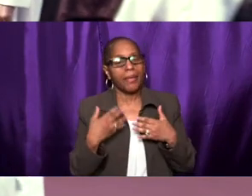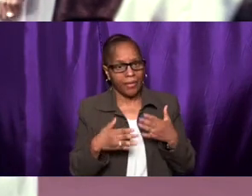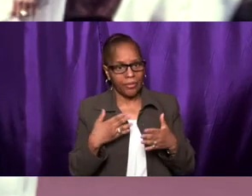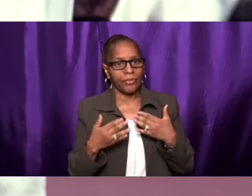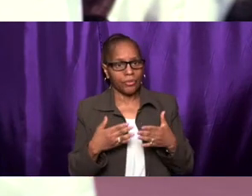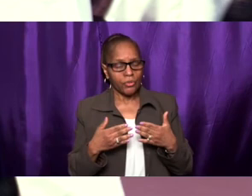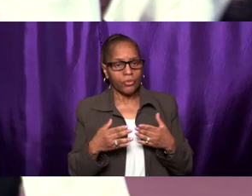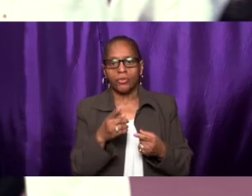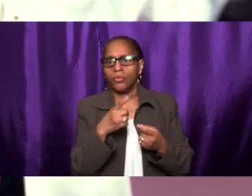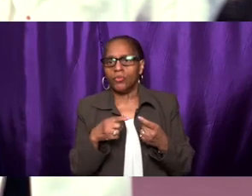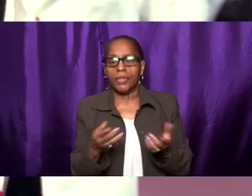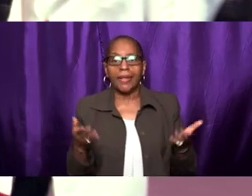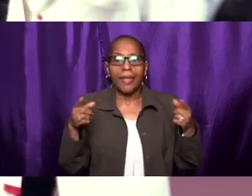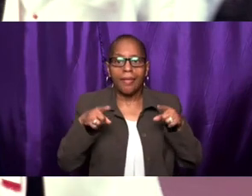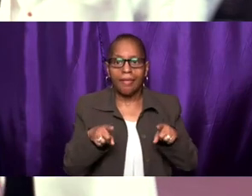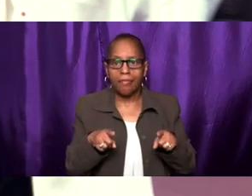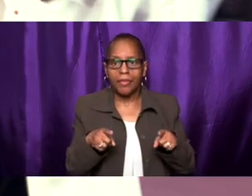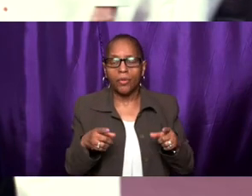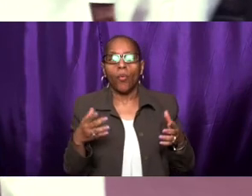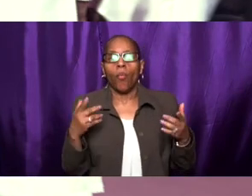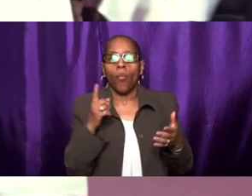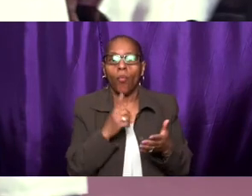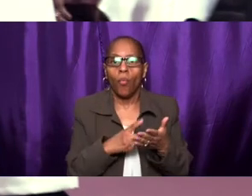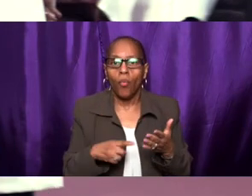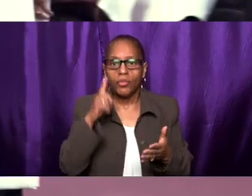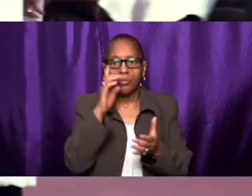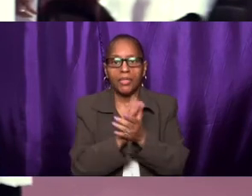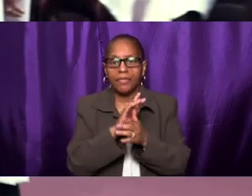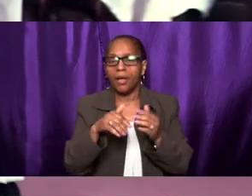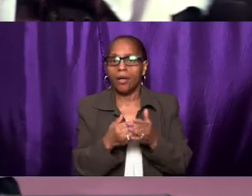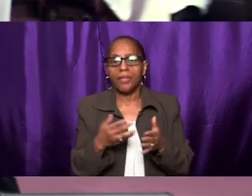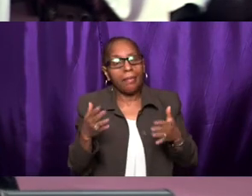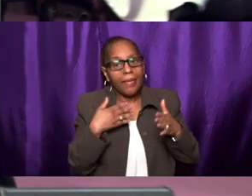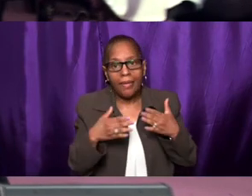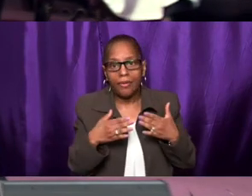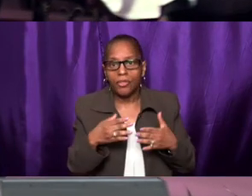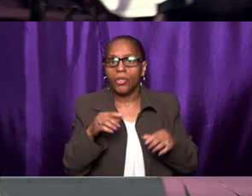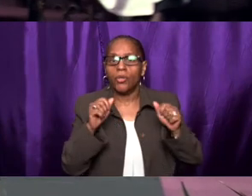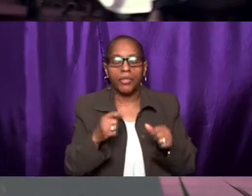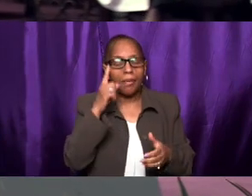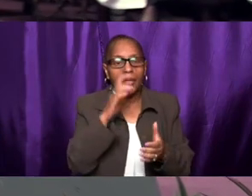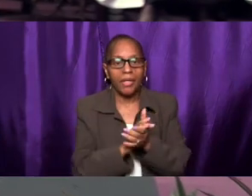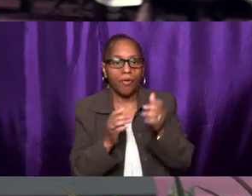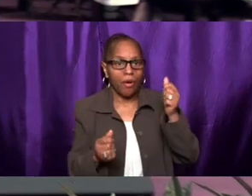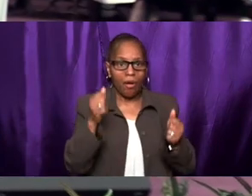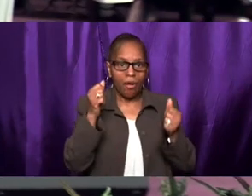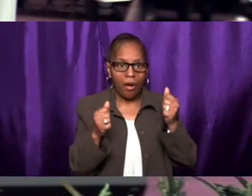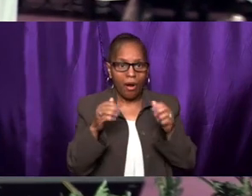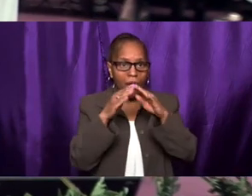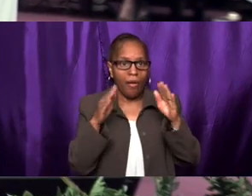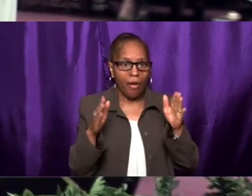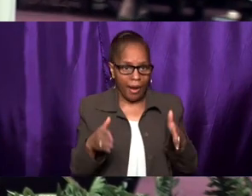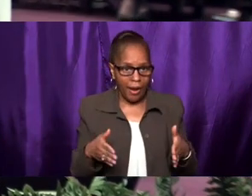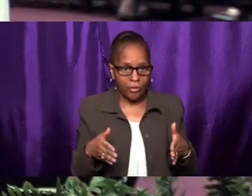matters. When it happens, what you believe that is all that really matters. You can believe for a car, you can believe for a